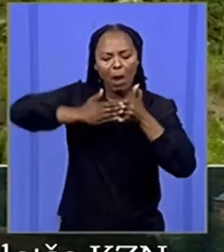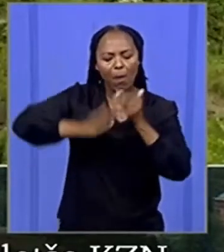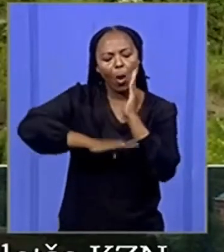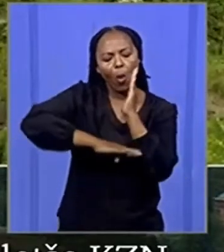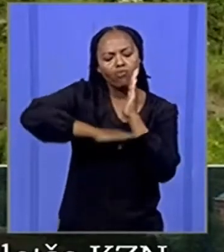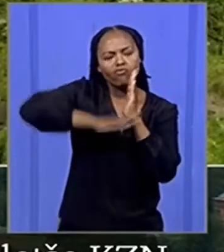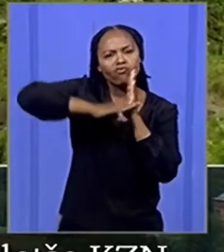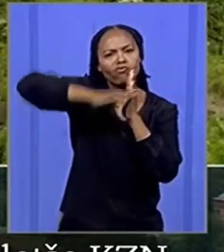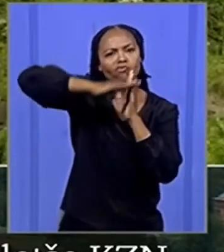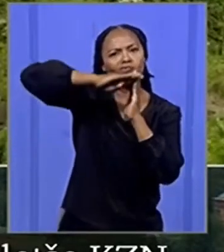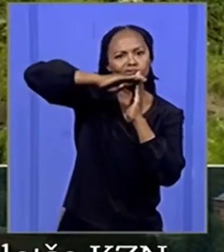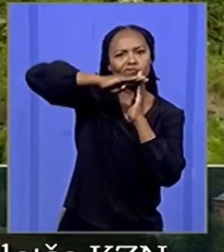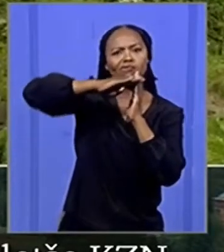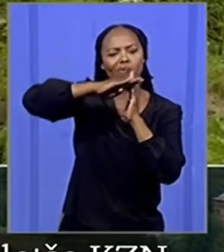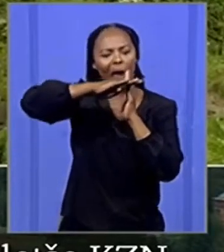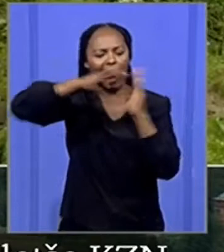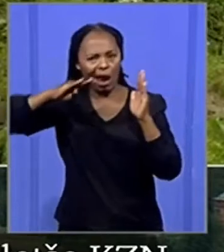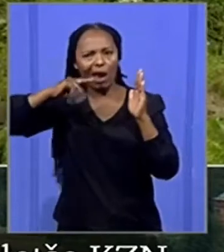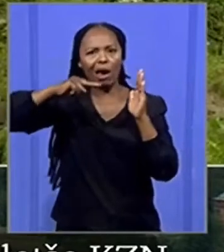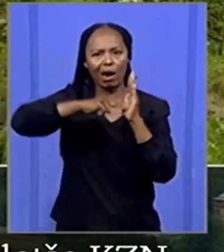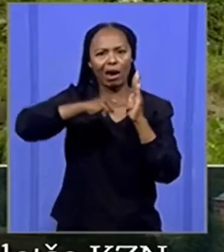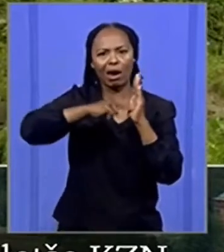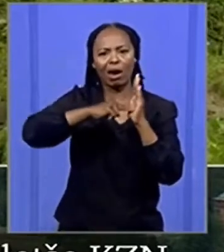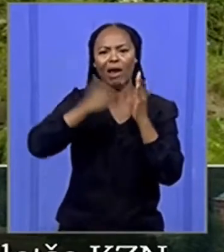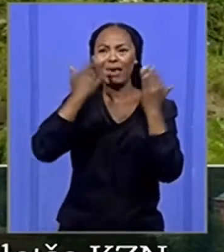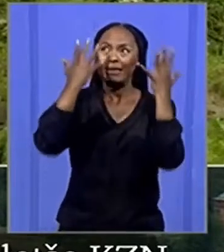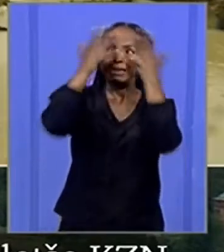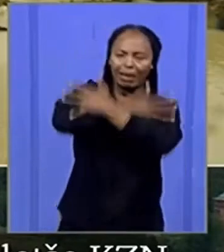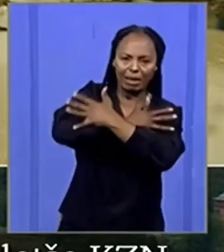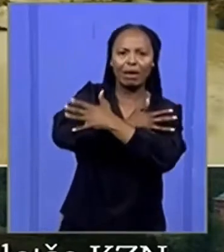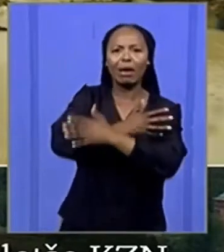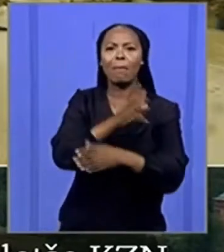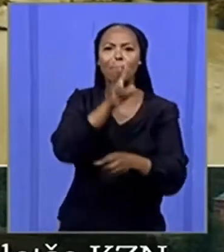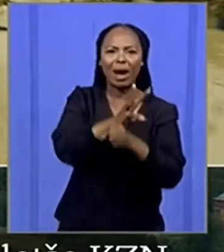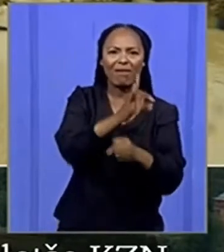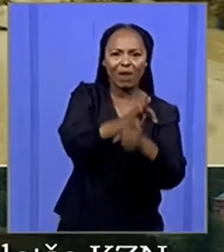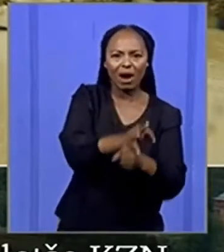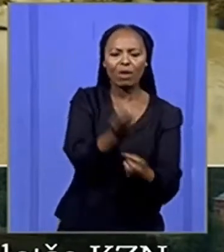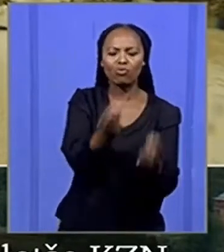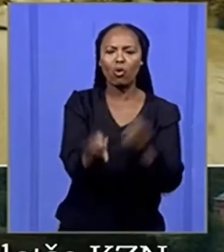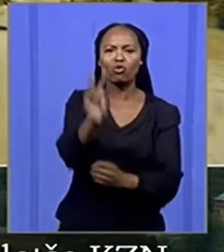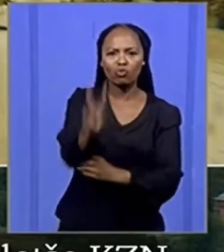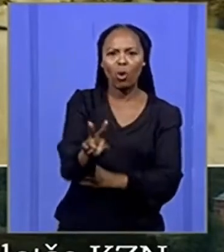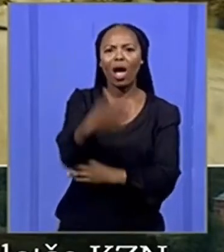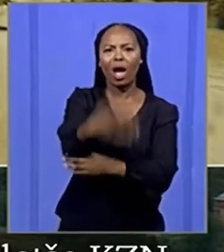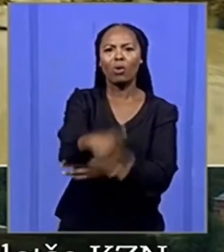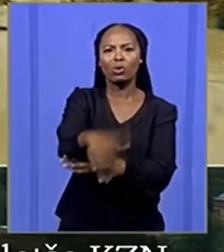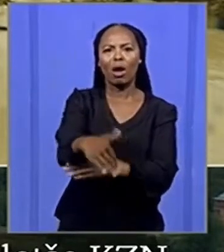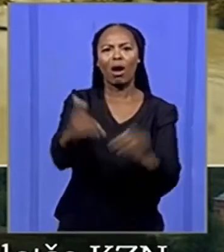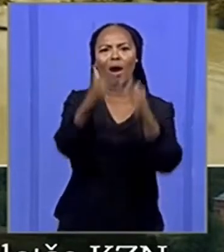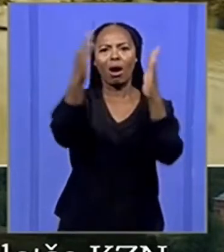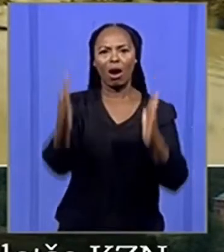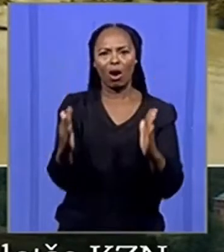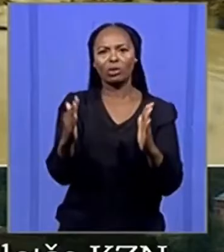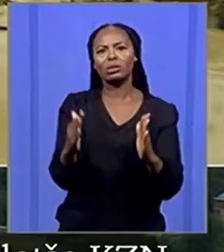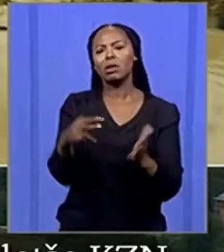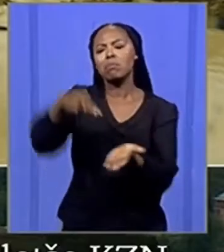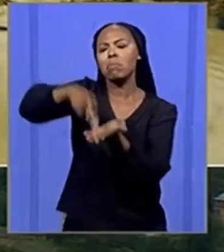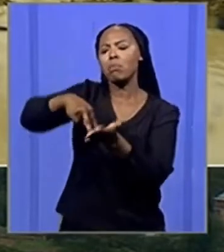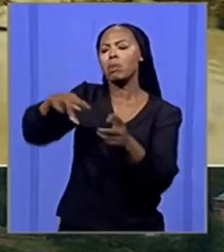It's dark. You can see nothing. His mother and father and the 2 children were outside their home in the park home, and